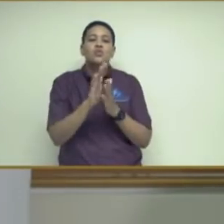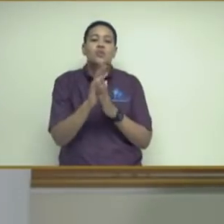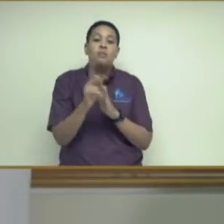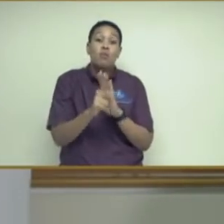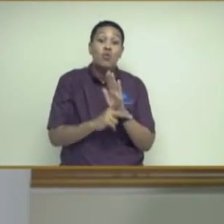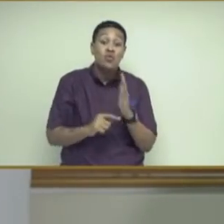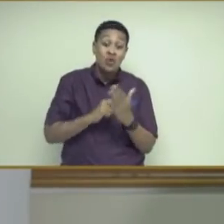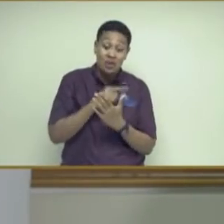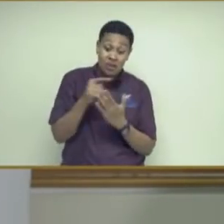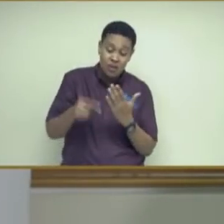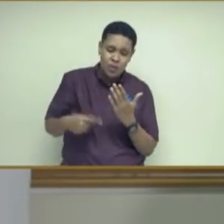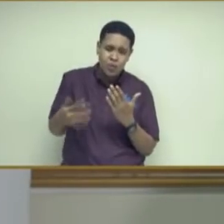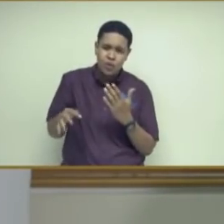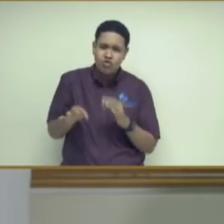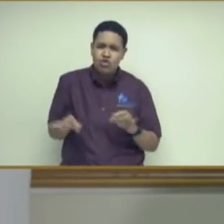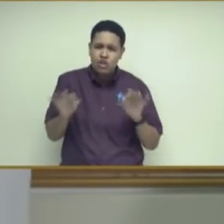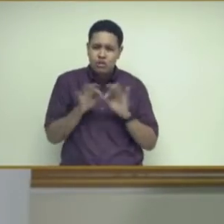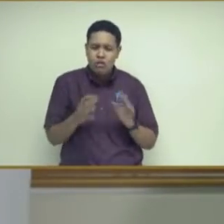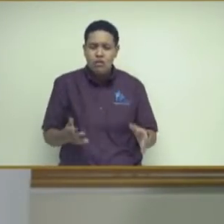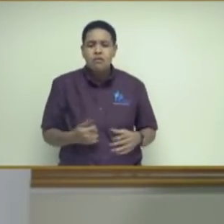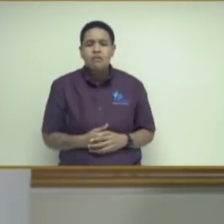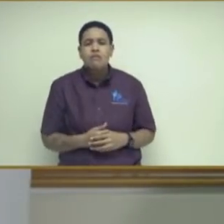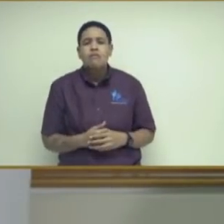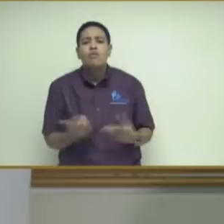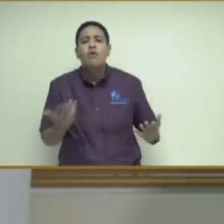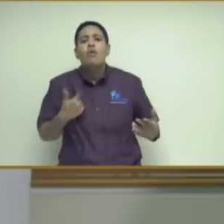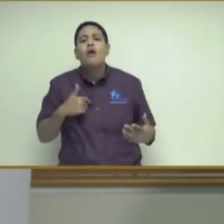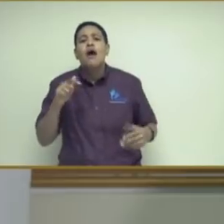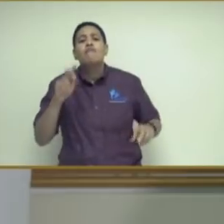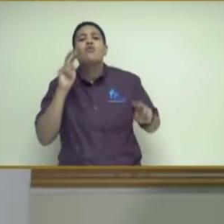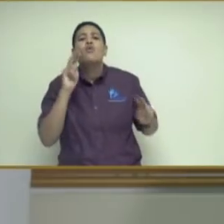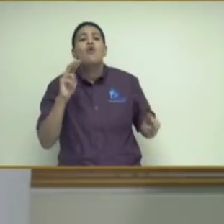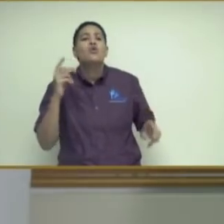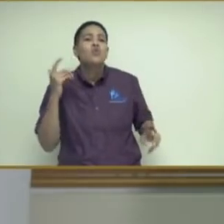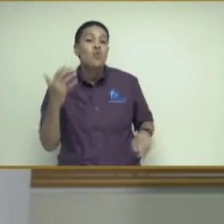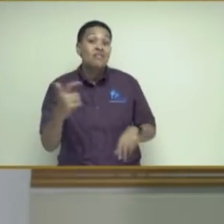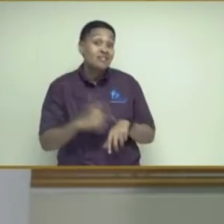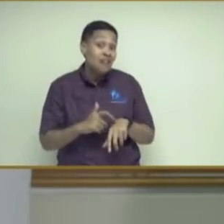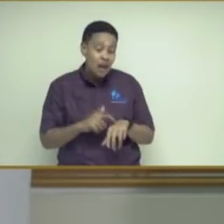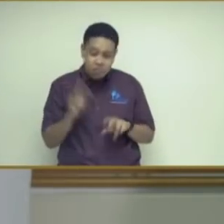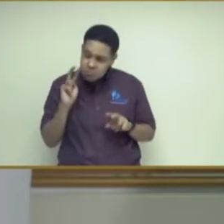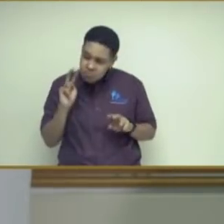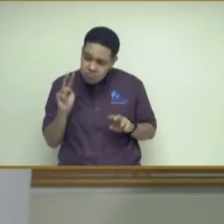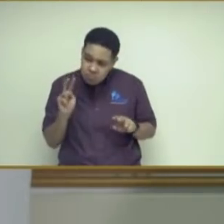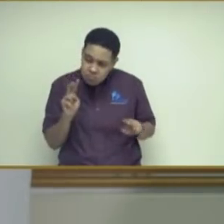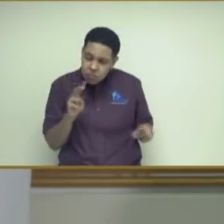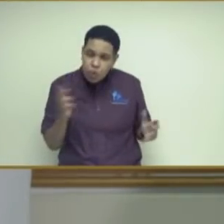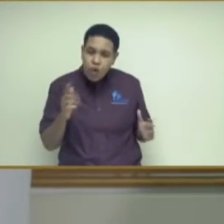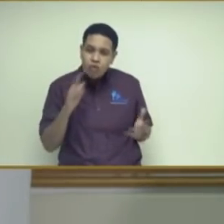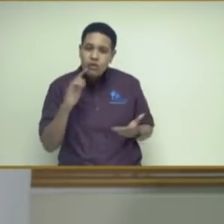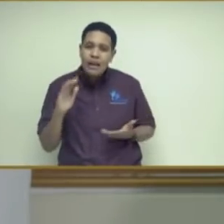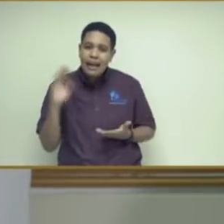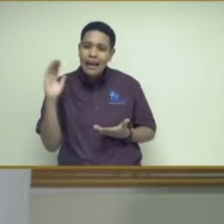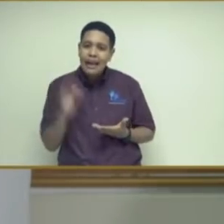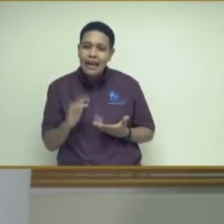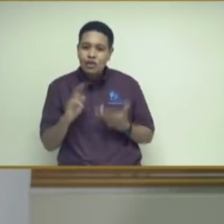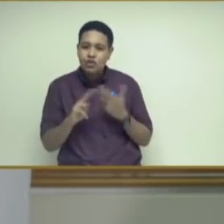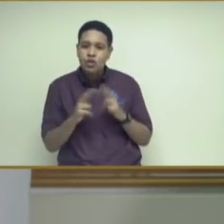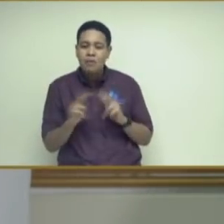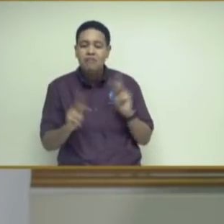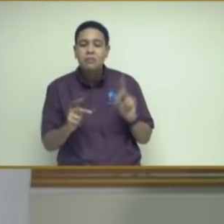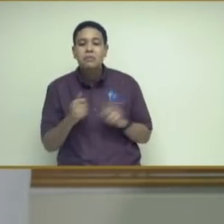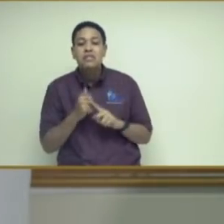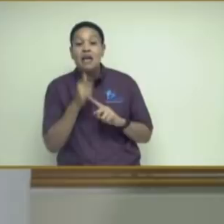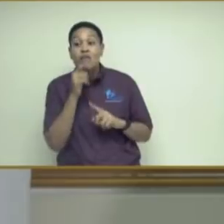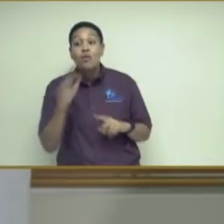those are critical. But what we're going to have to be watching over time is less the number of persons